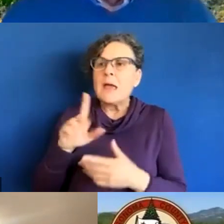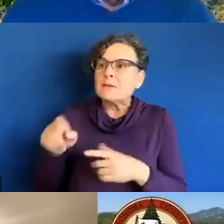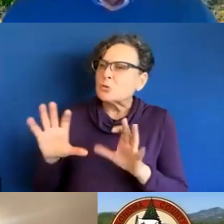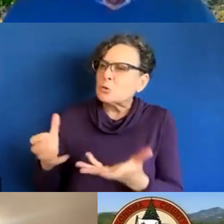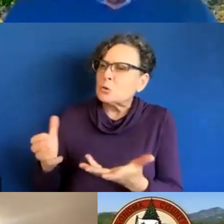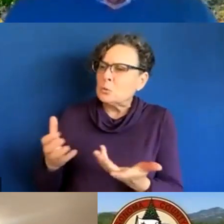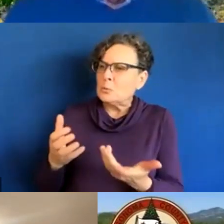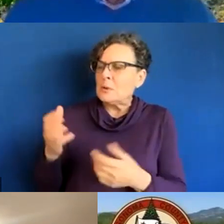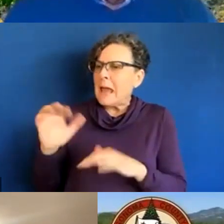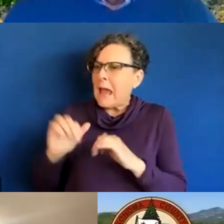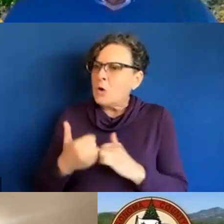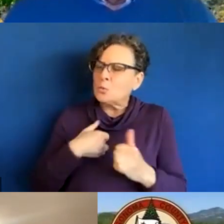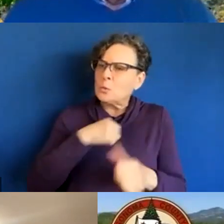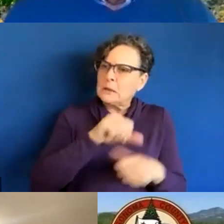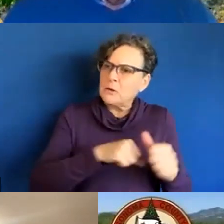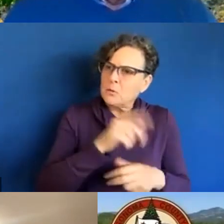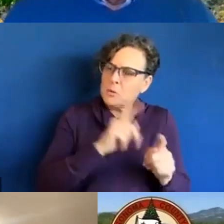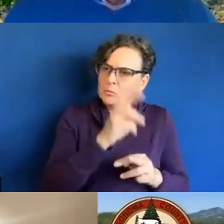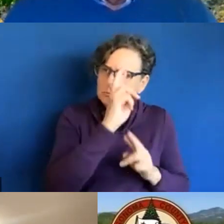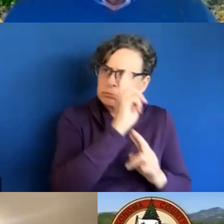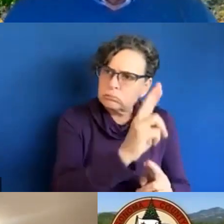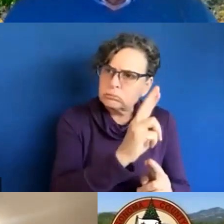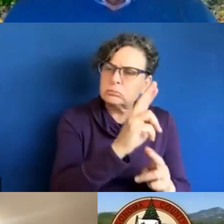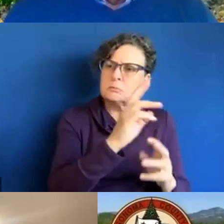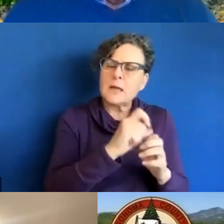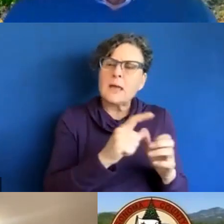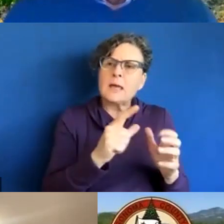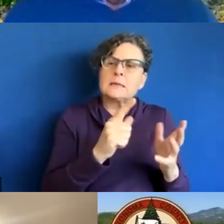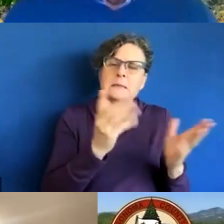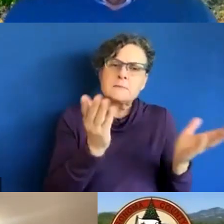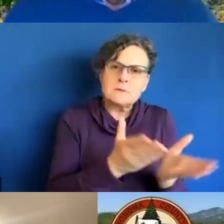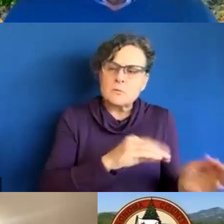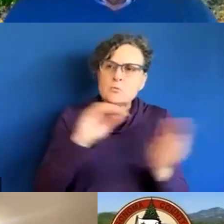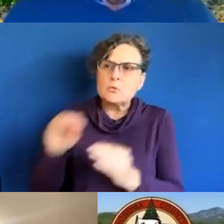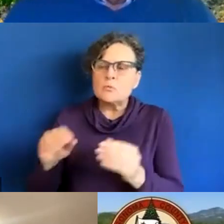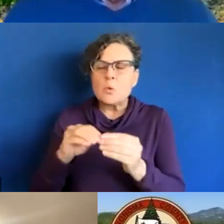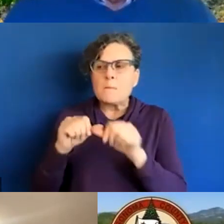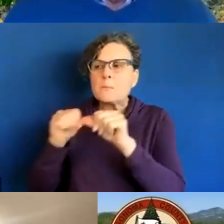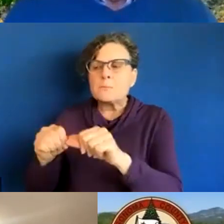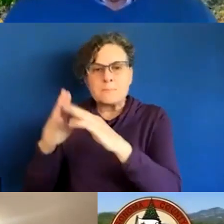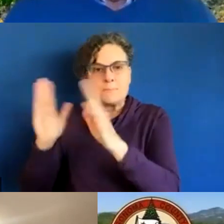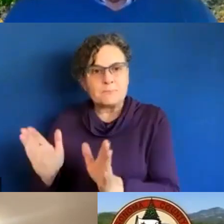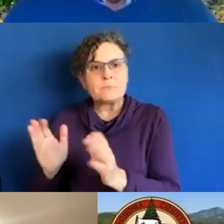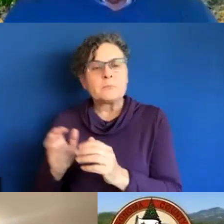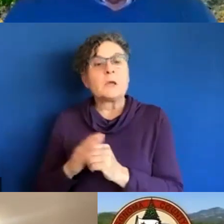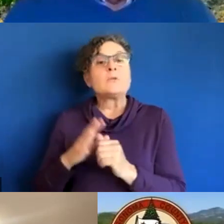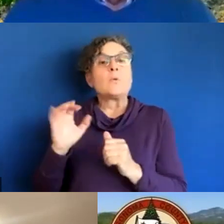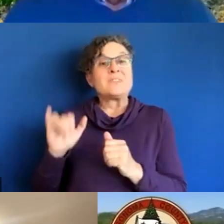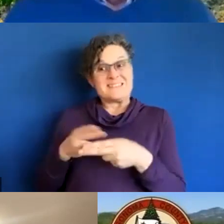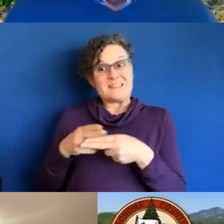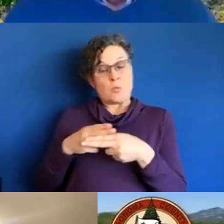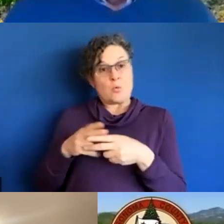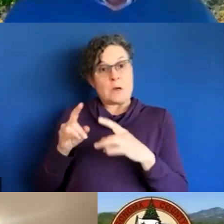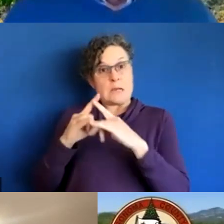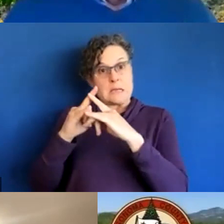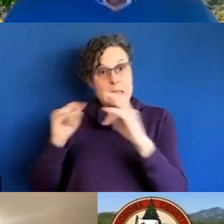like they get dignity and respect, and moving them to permanent housing. And this is part of that path, and it is informed by that